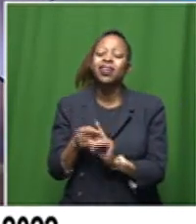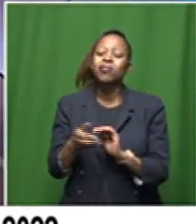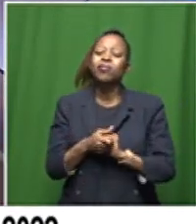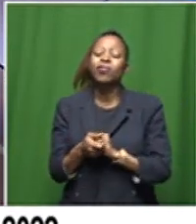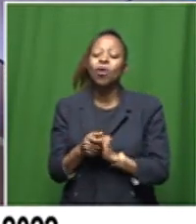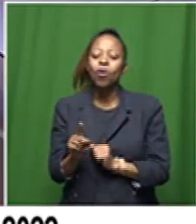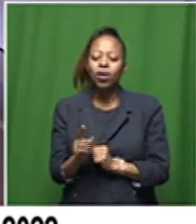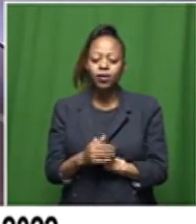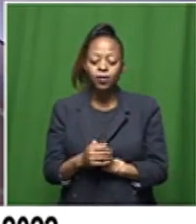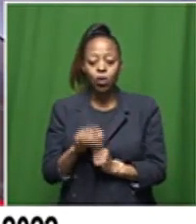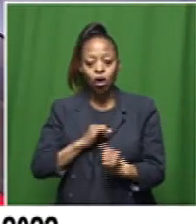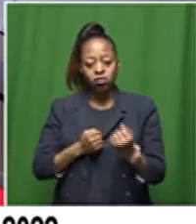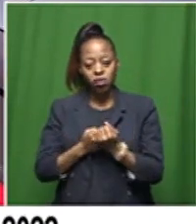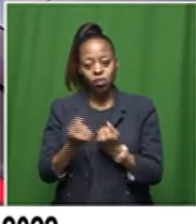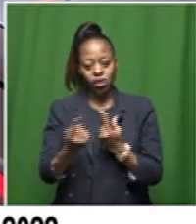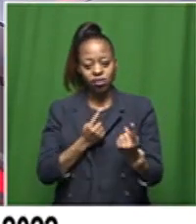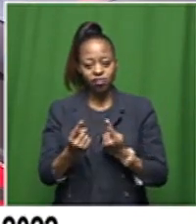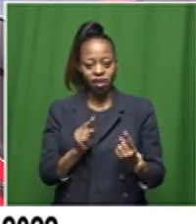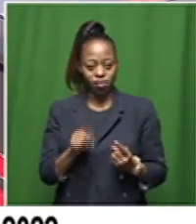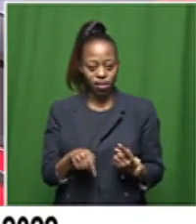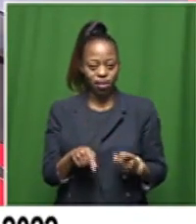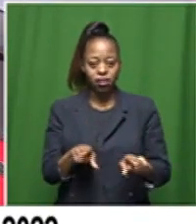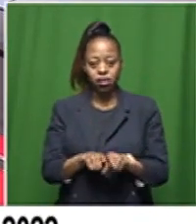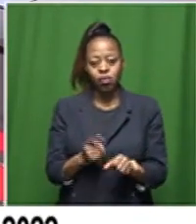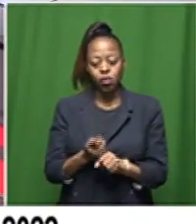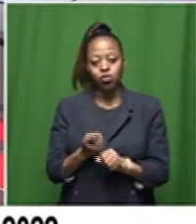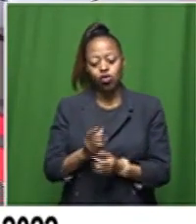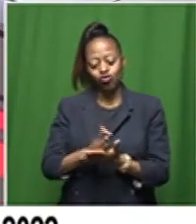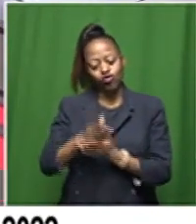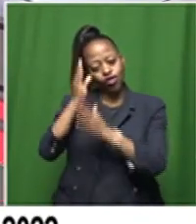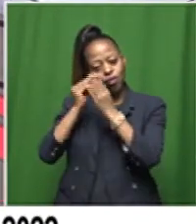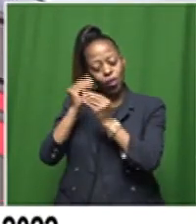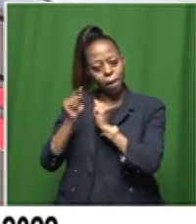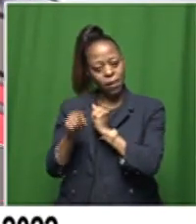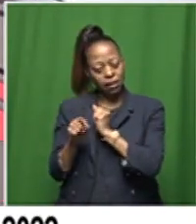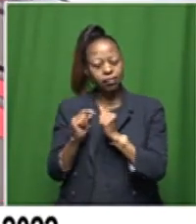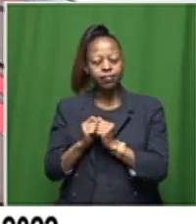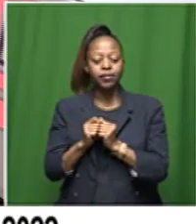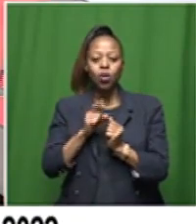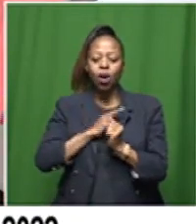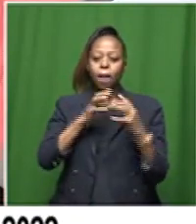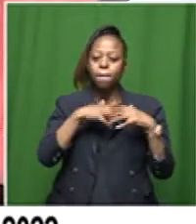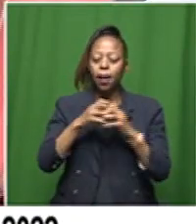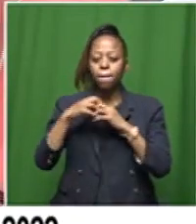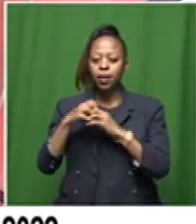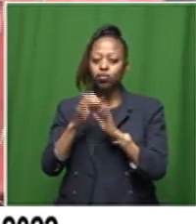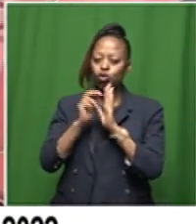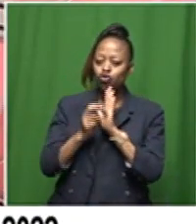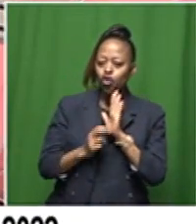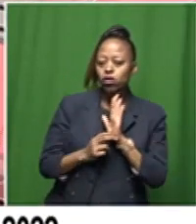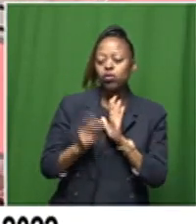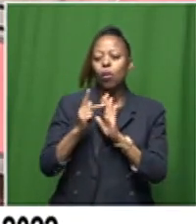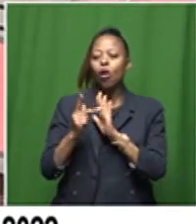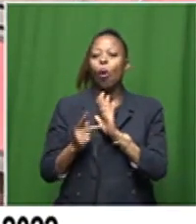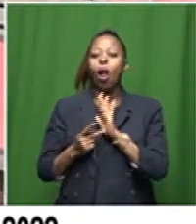The purpose is to support each other and to sharing of knowledge. And we come up with protocols that